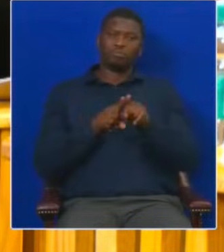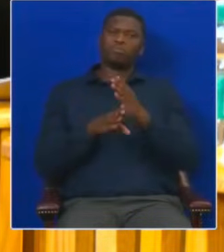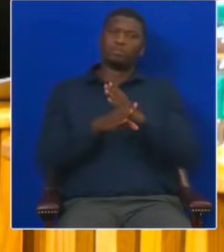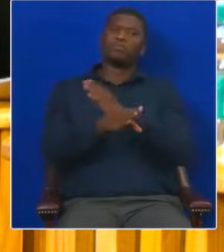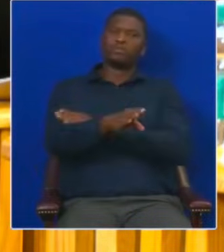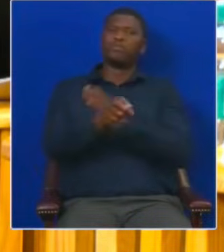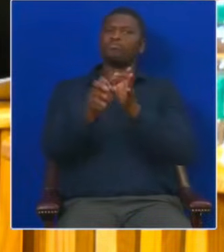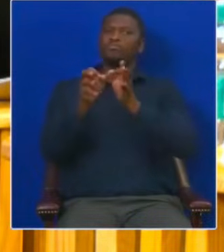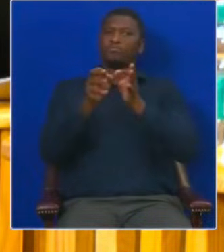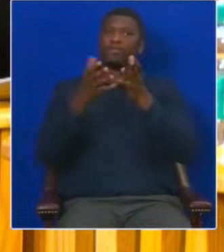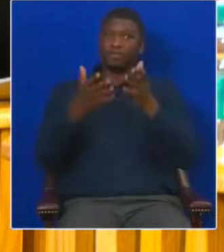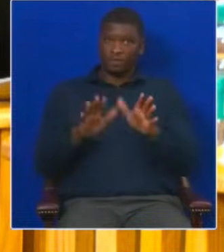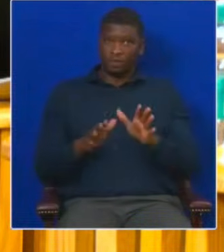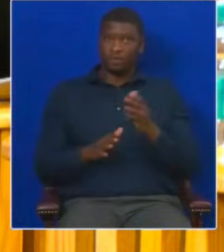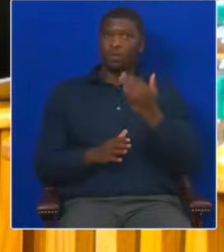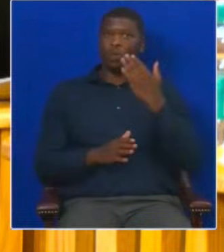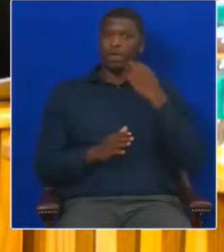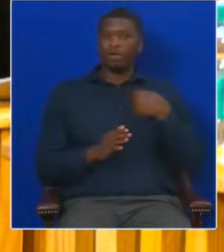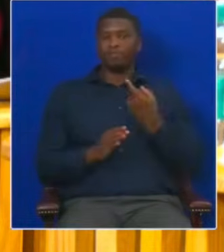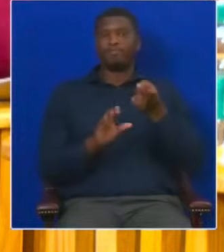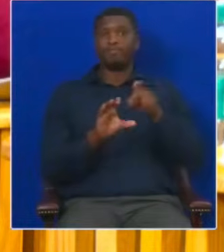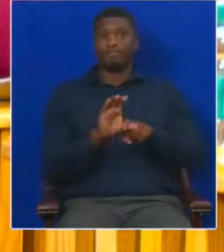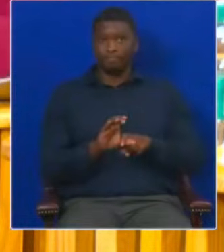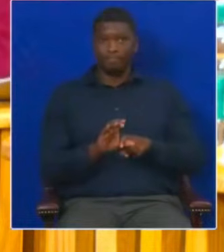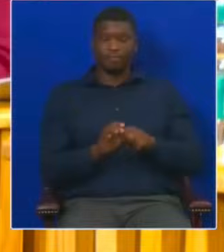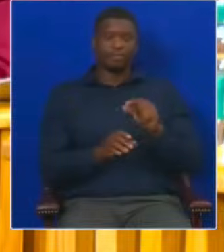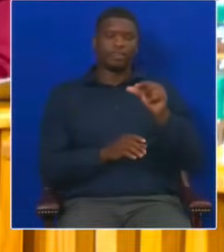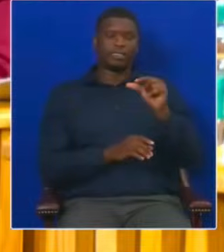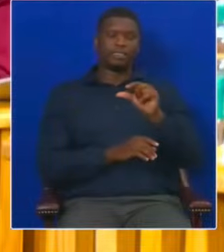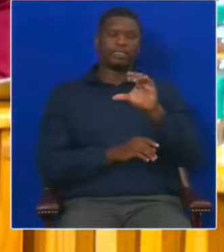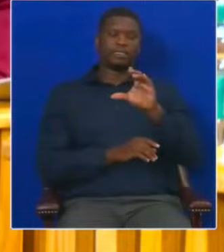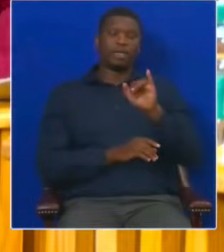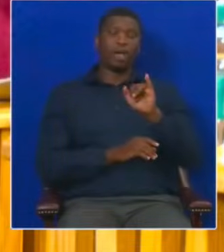briefed of the